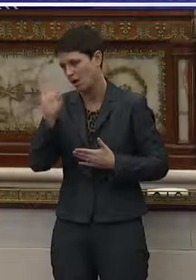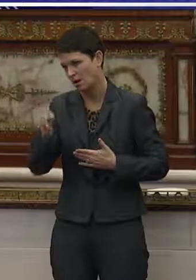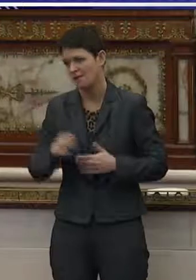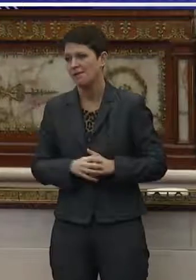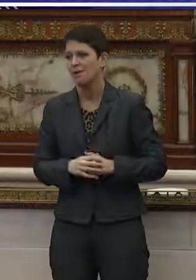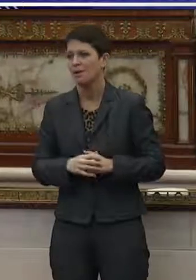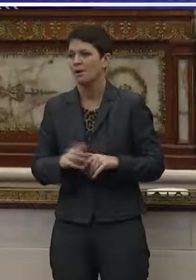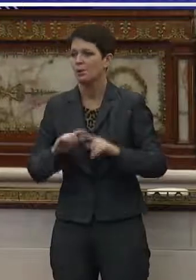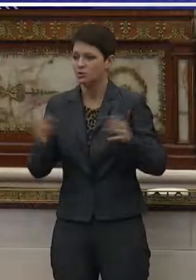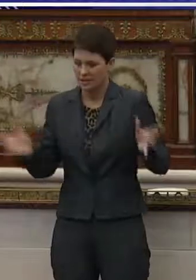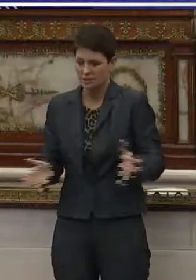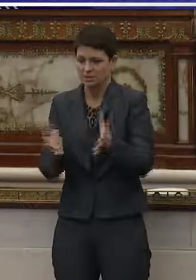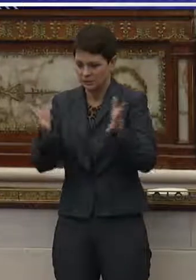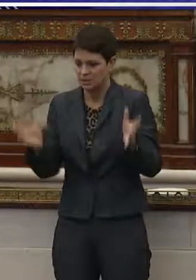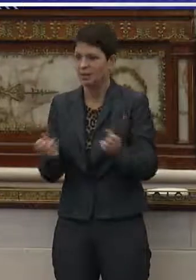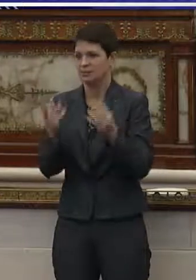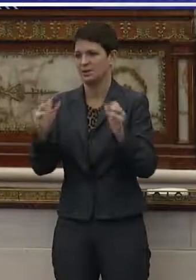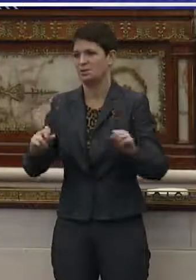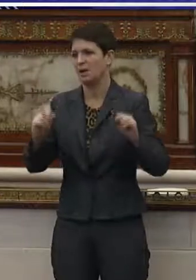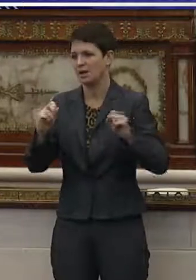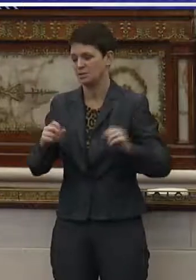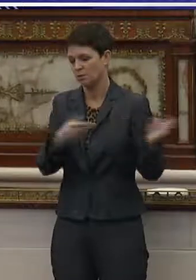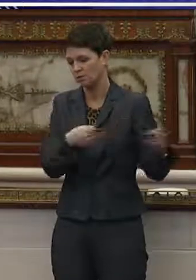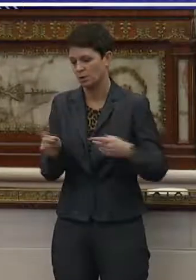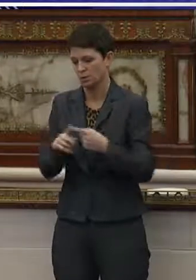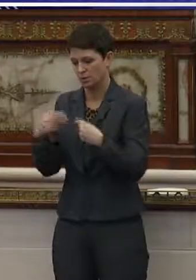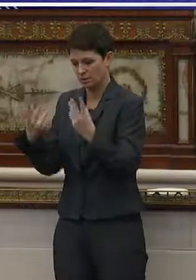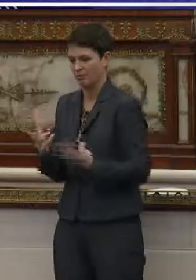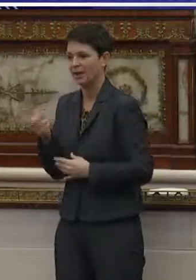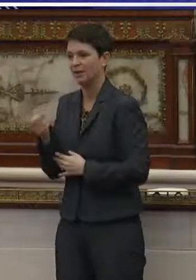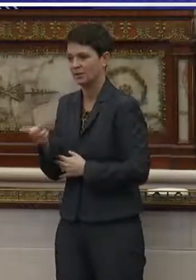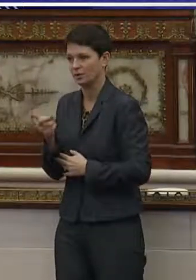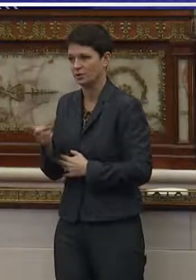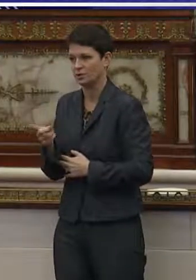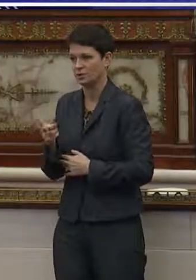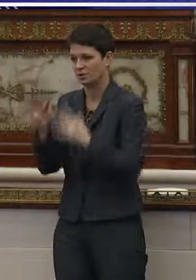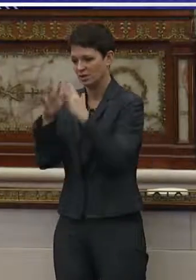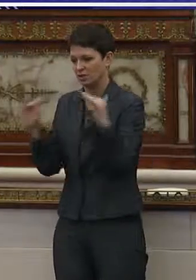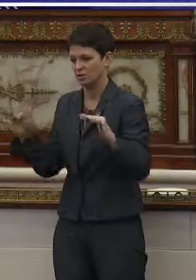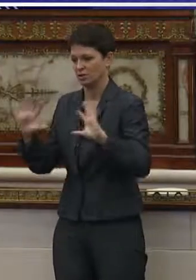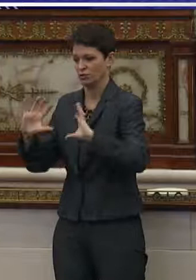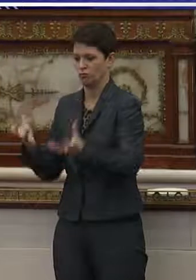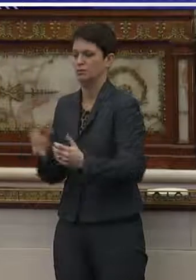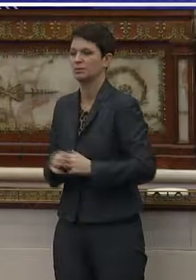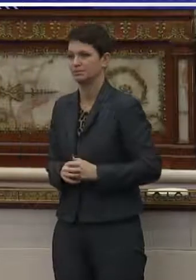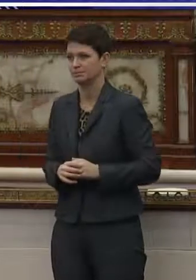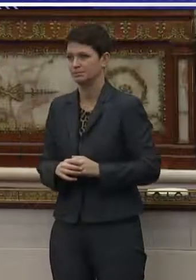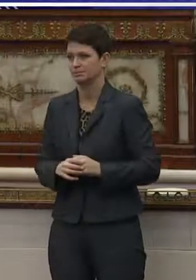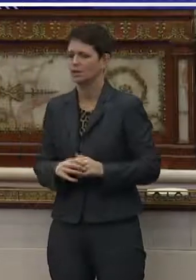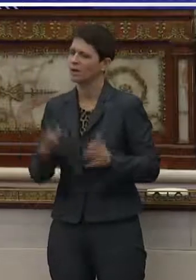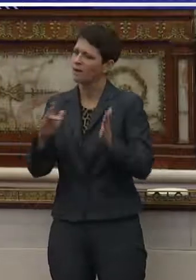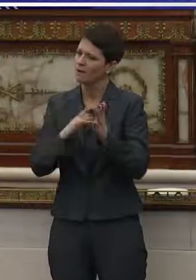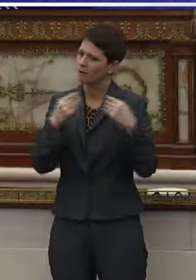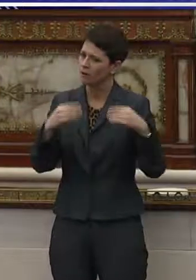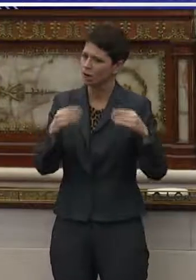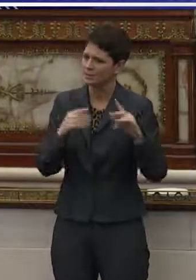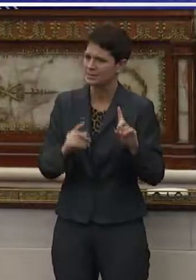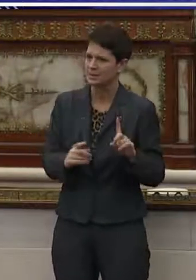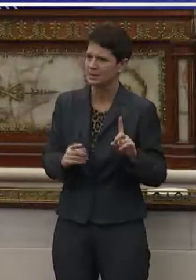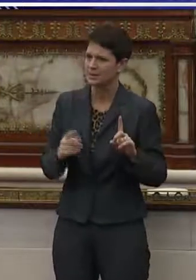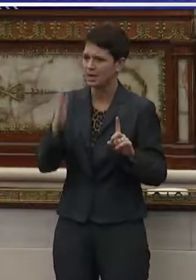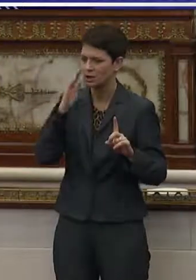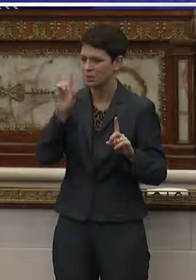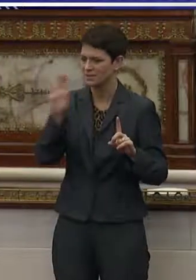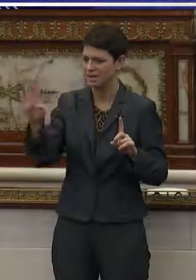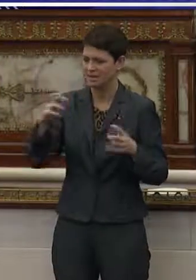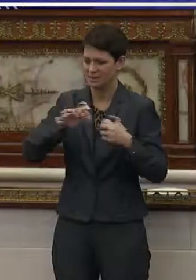We're trying to push as many as possible to the providers that reach that more diverse demographic. So the pharmacy, I know that there was some